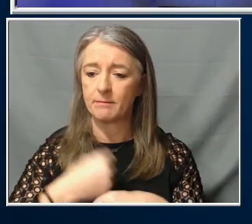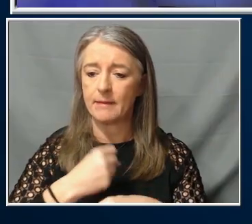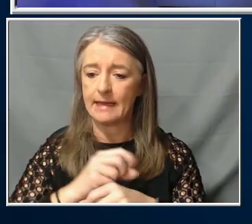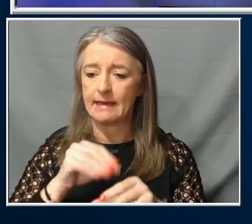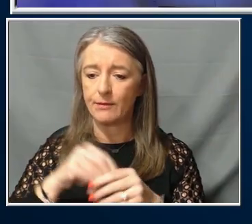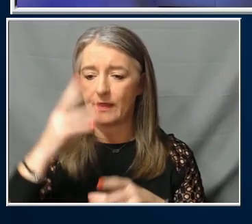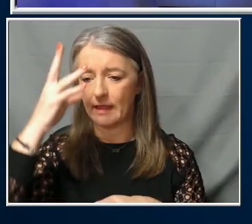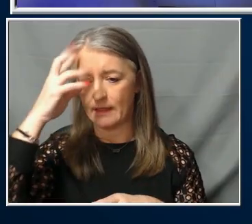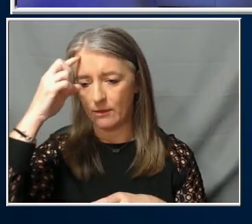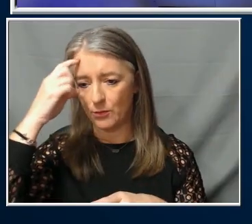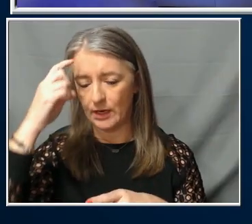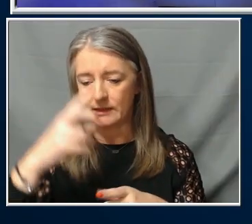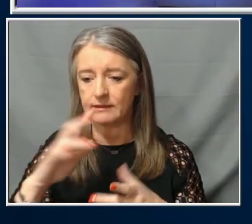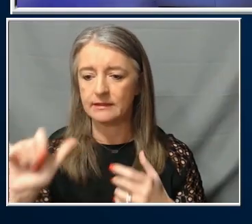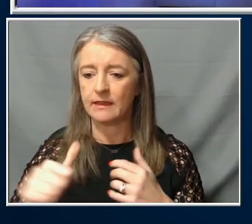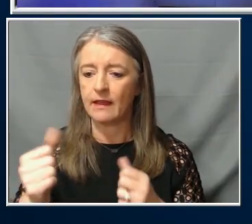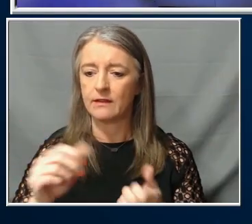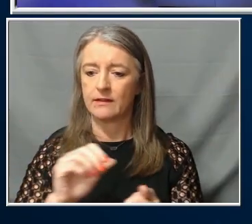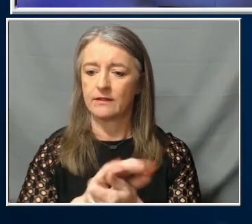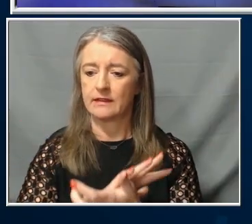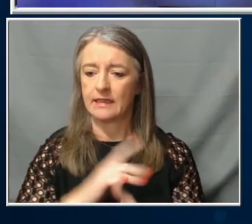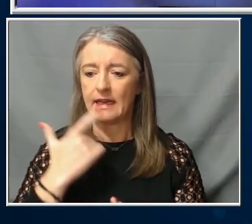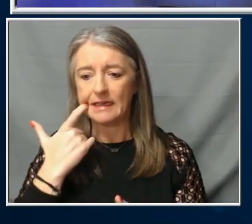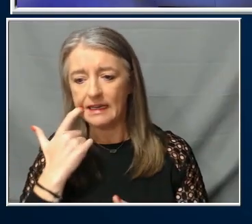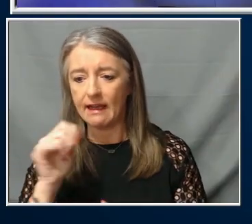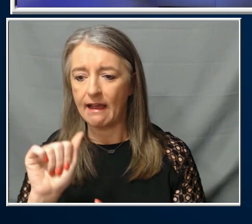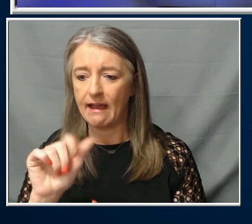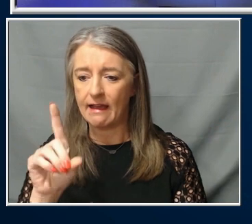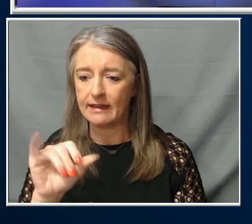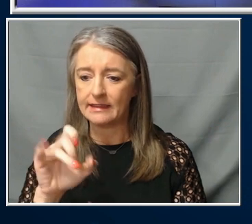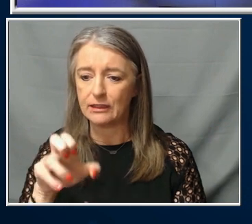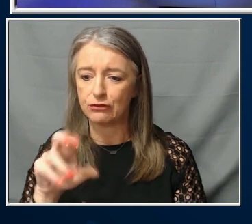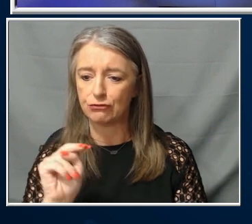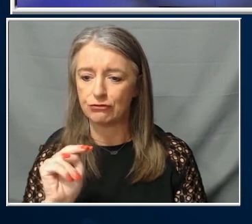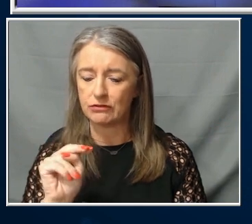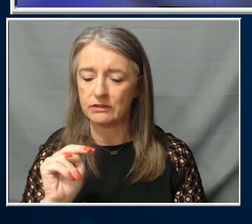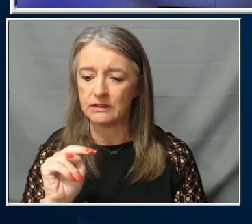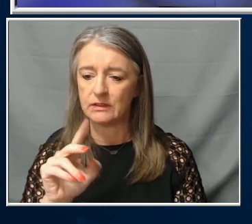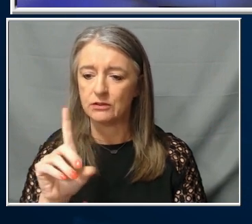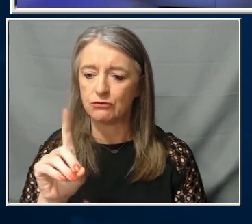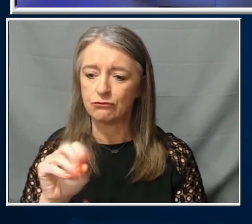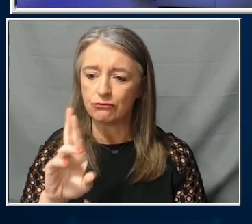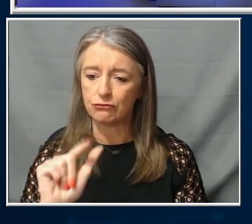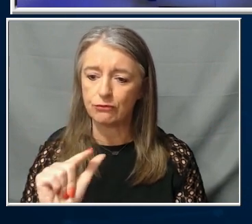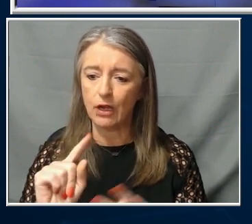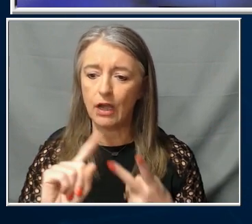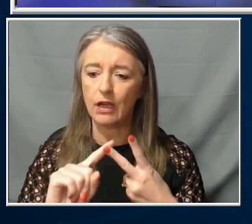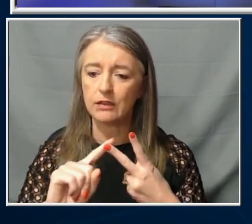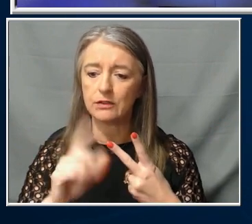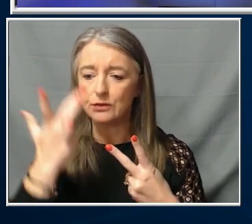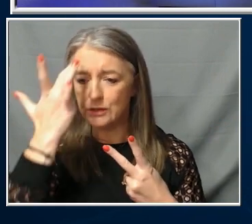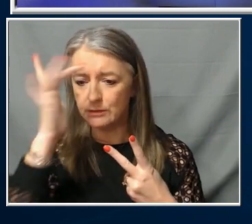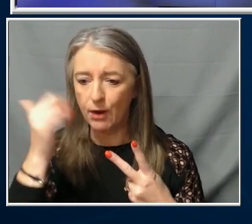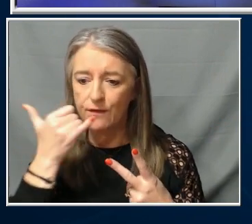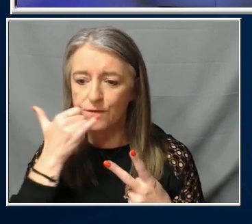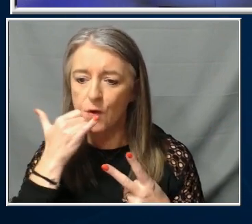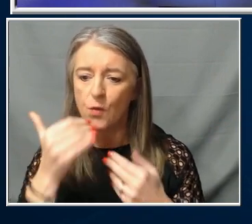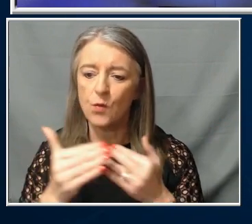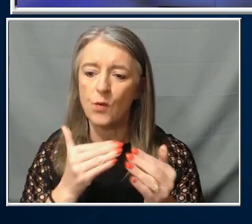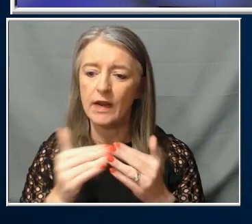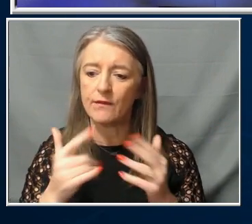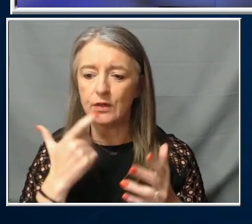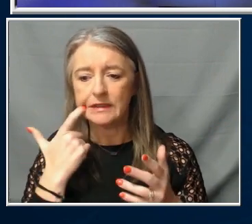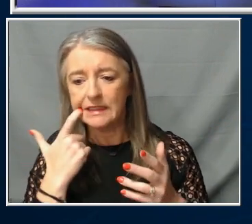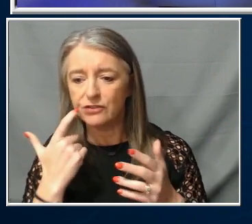something else now that affects the brain, addiction, whether it be something as severe as drugs or even down to smartphones, whatever else there is